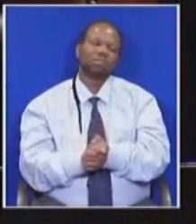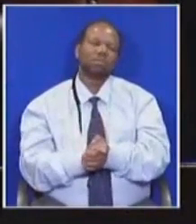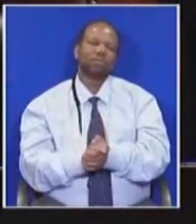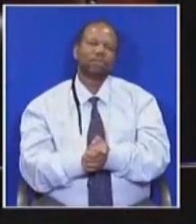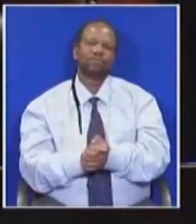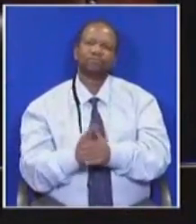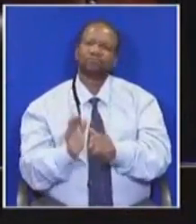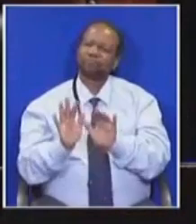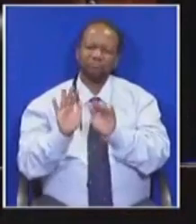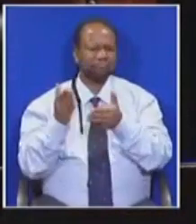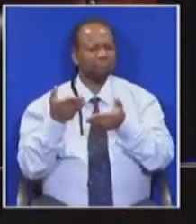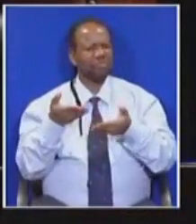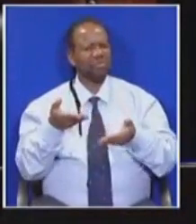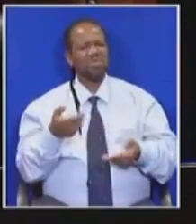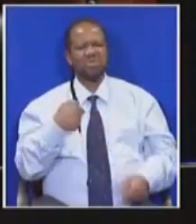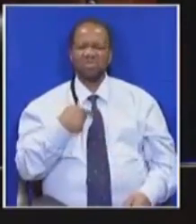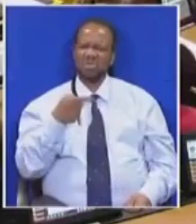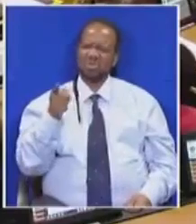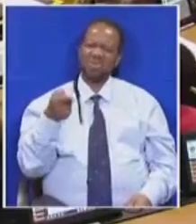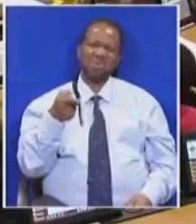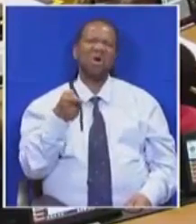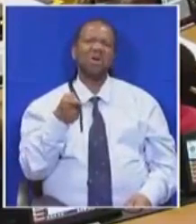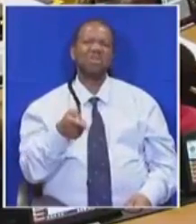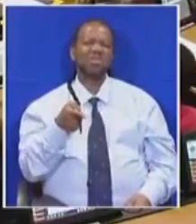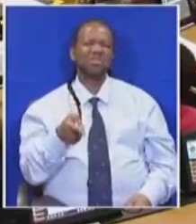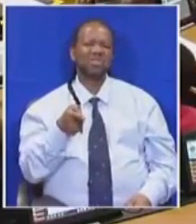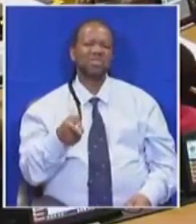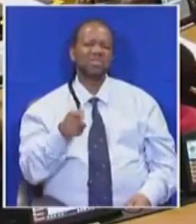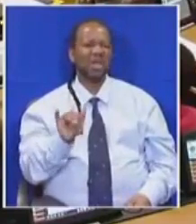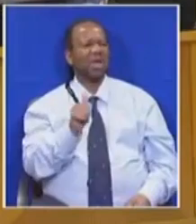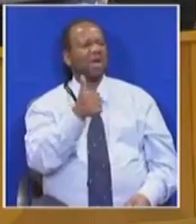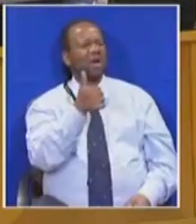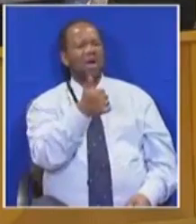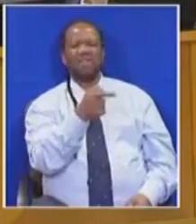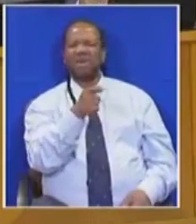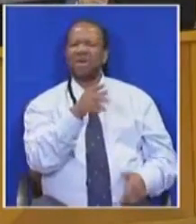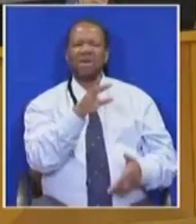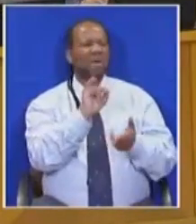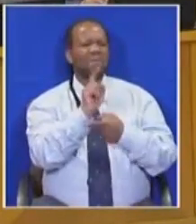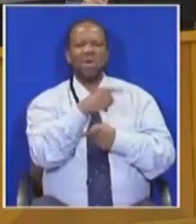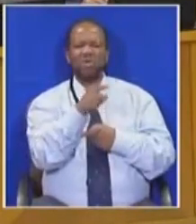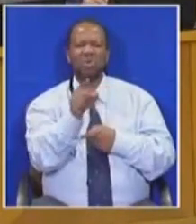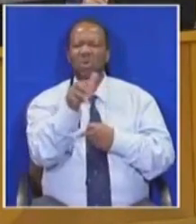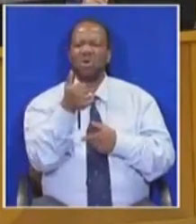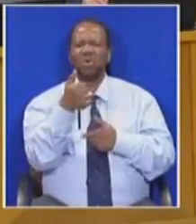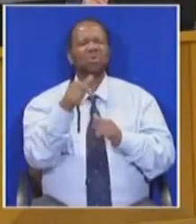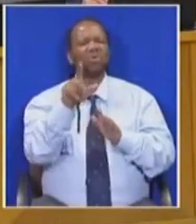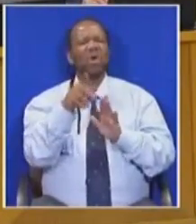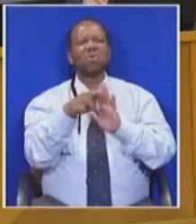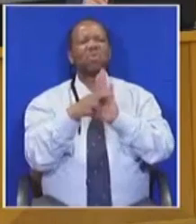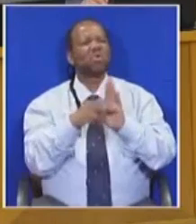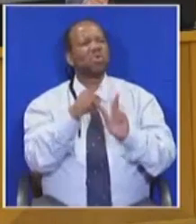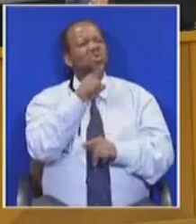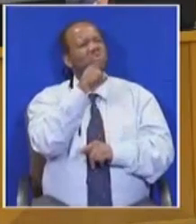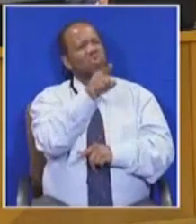We're not here to legitimize criminals in the name of rules, Mr. Mutembu. You couldn't stop corruption